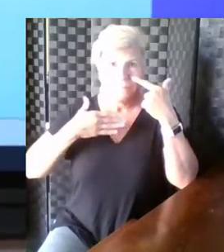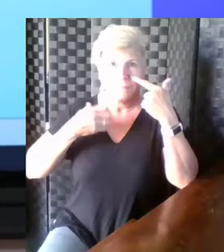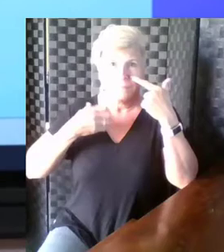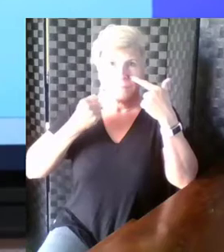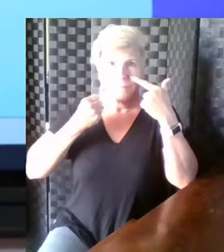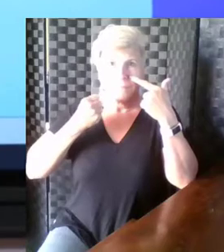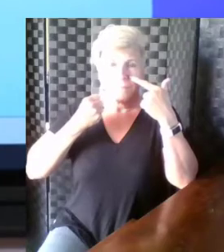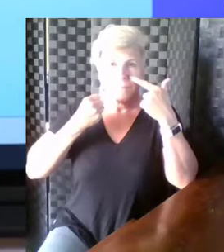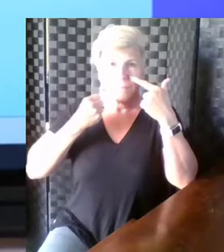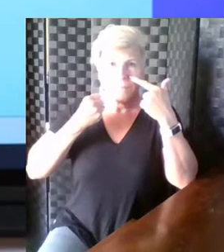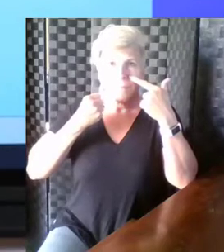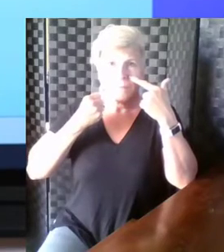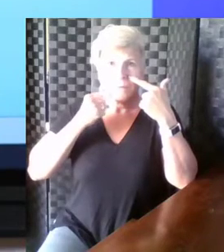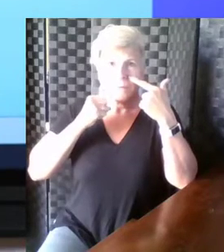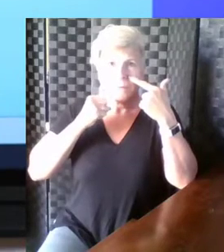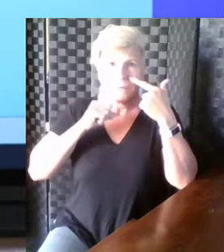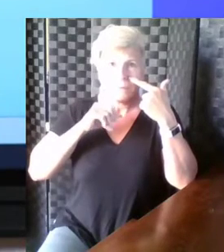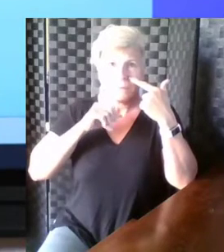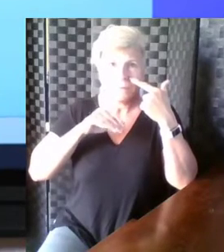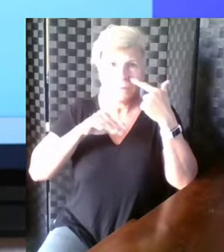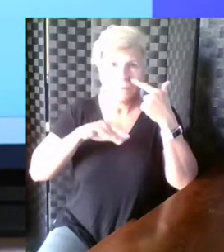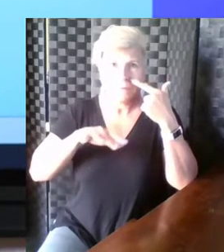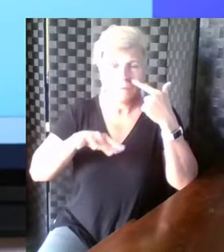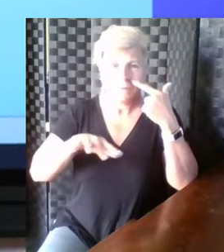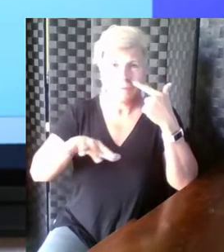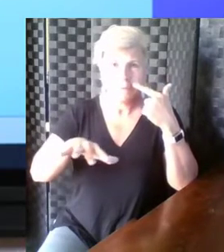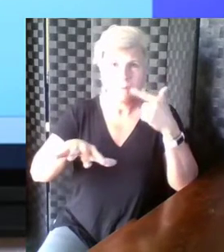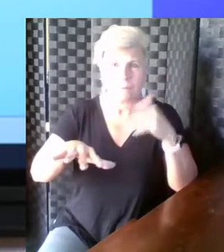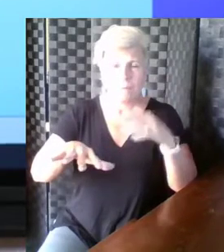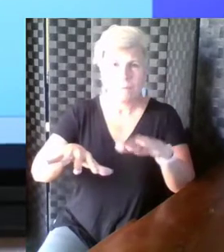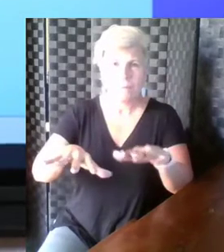Let's hold that breath and let it out.